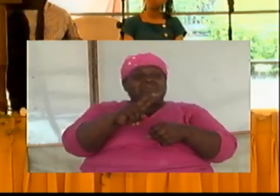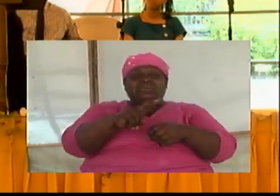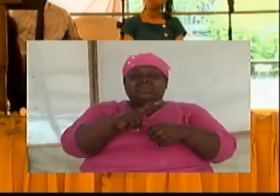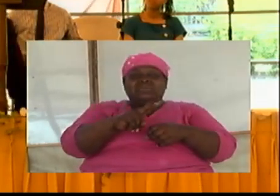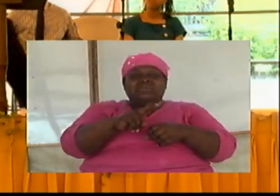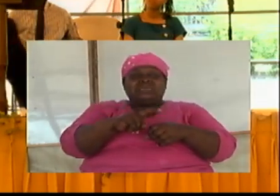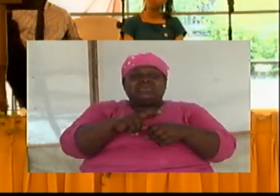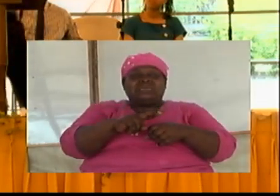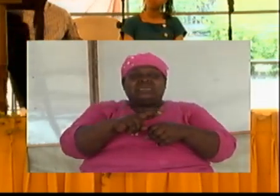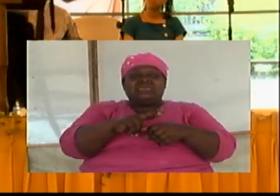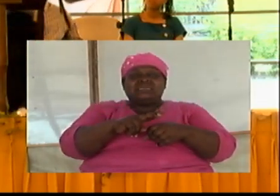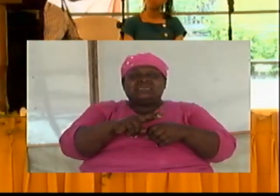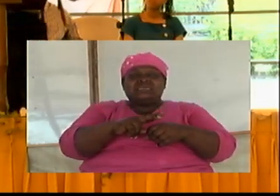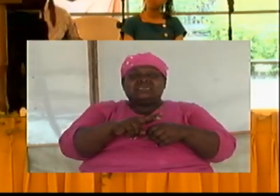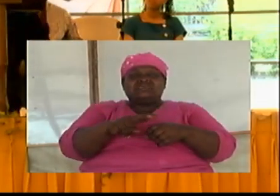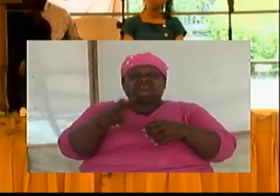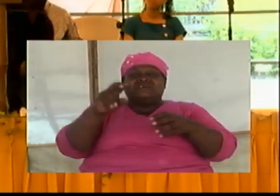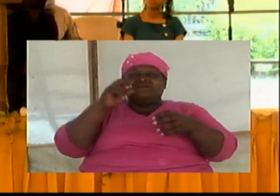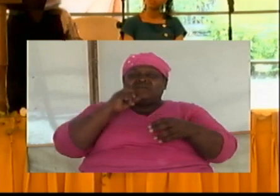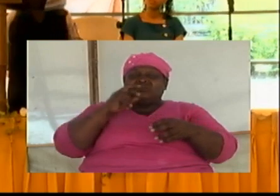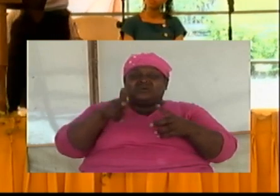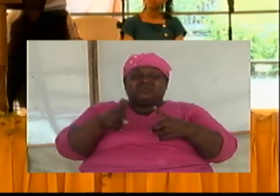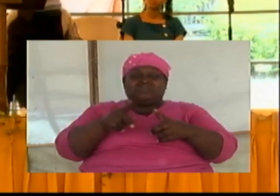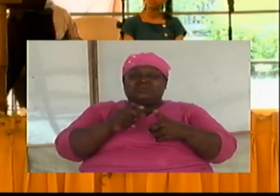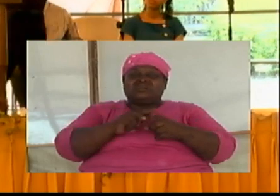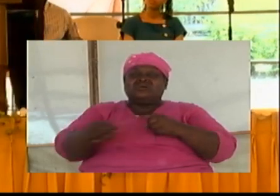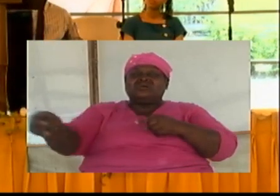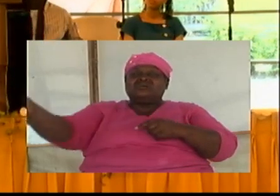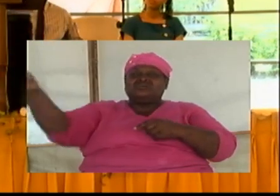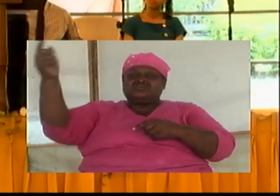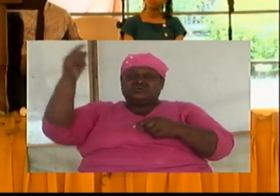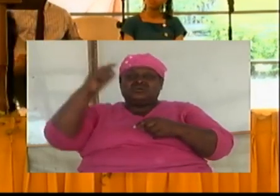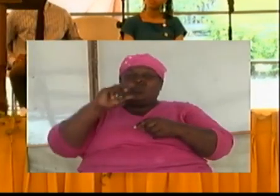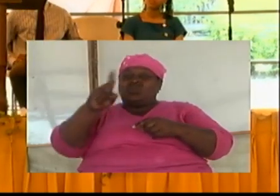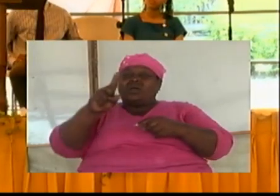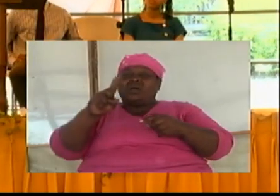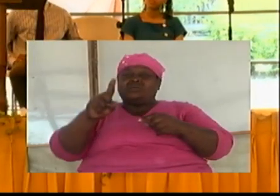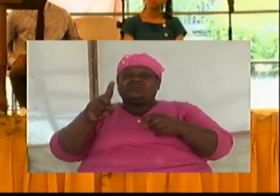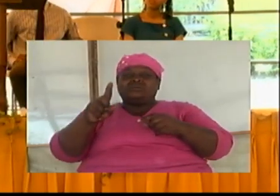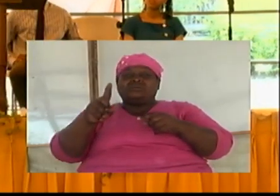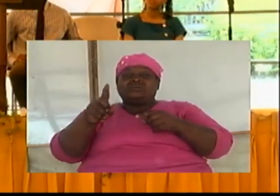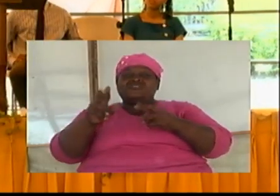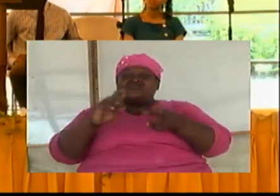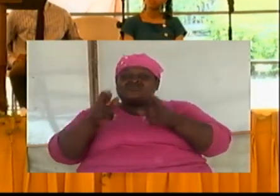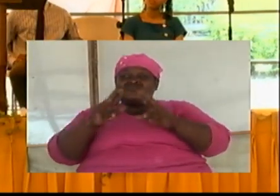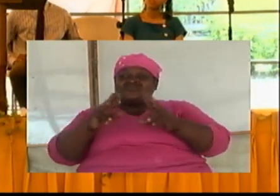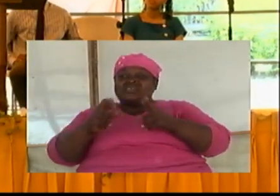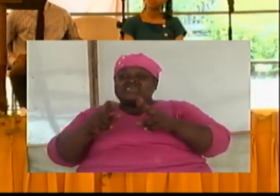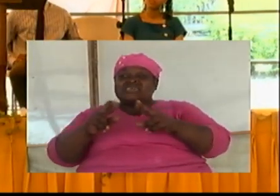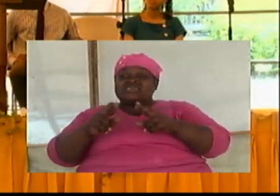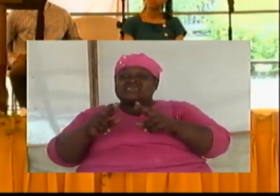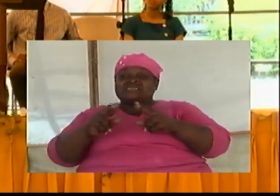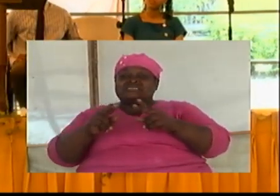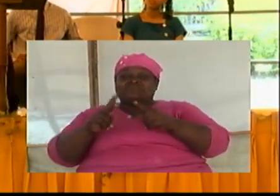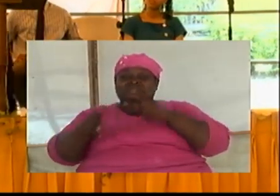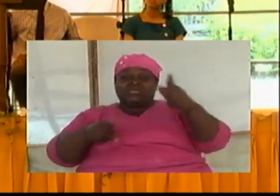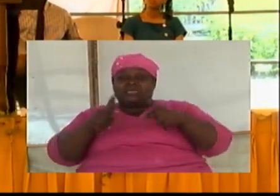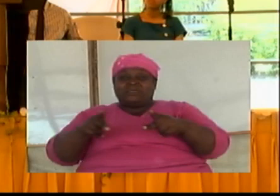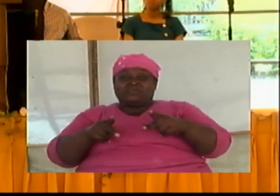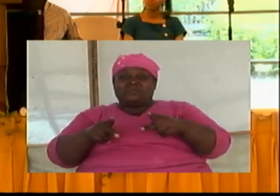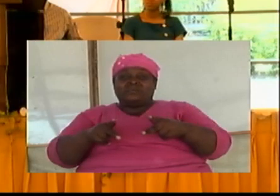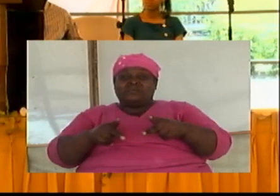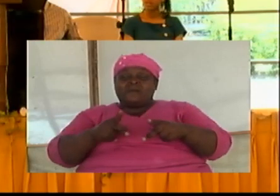seem to be more vulnerable. Praise the Lord Jesus. But when it comes on to sin, whether you are Chinese